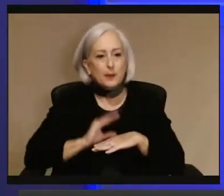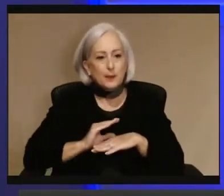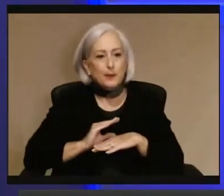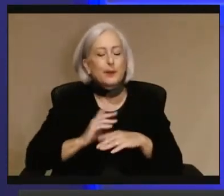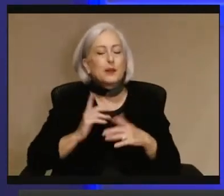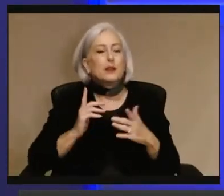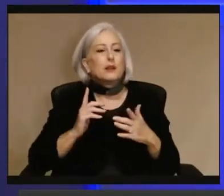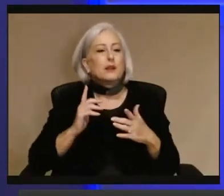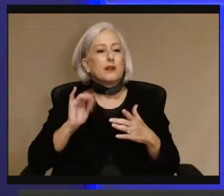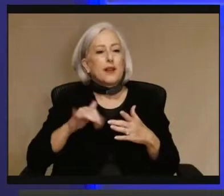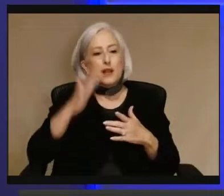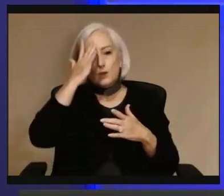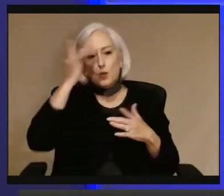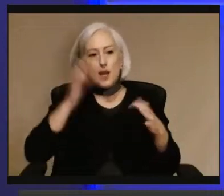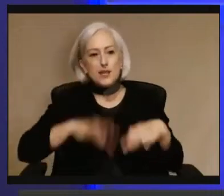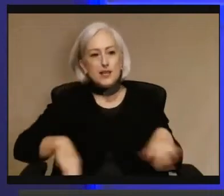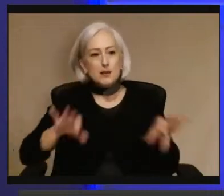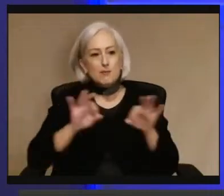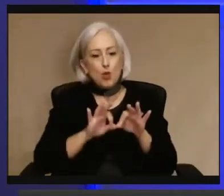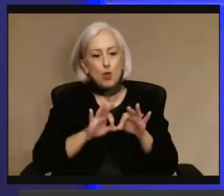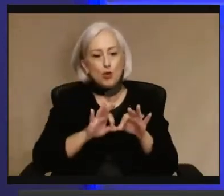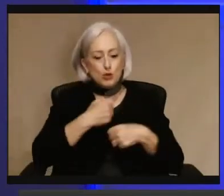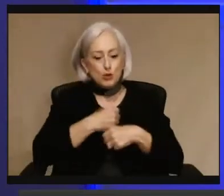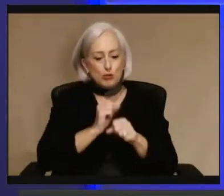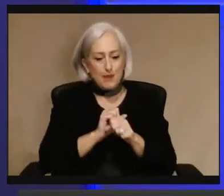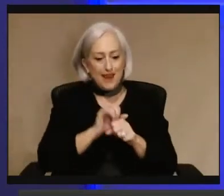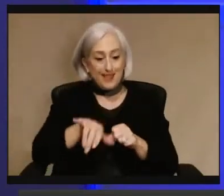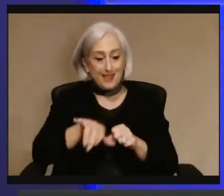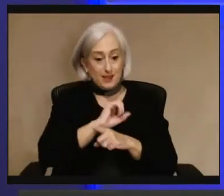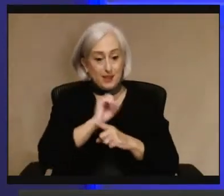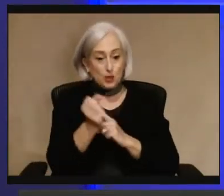to normalize this at a very young age.